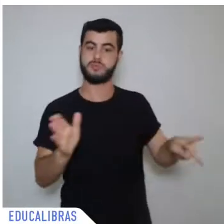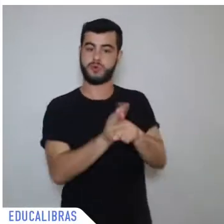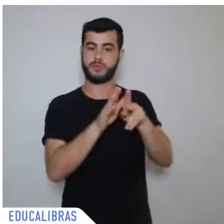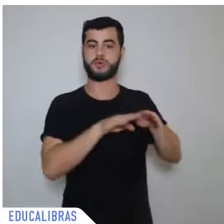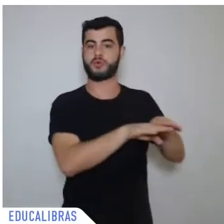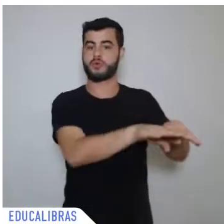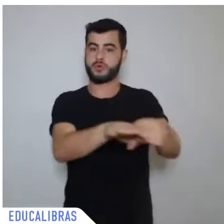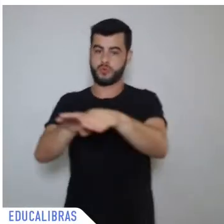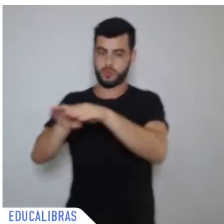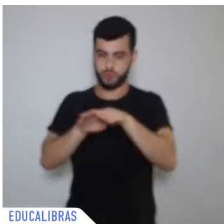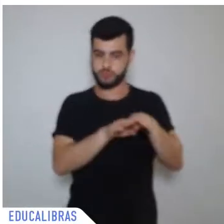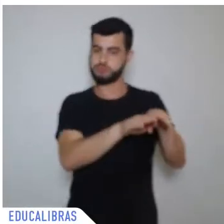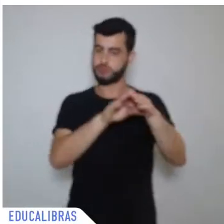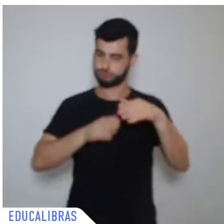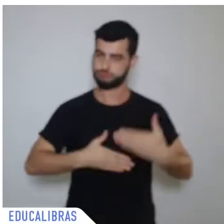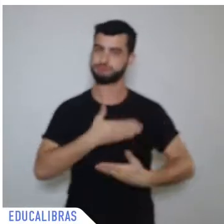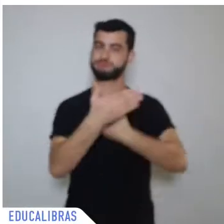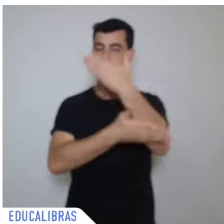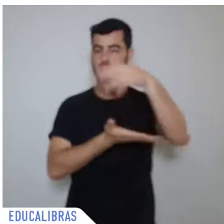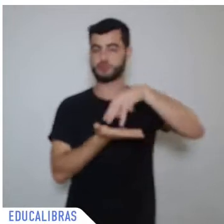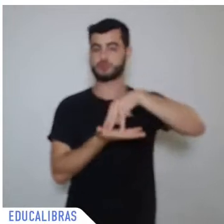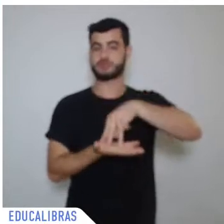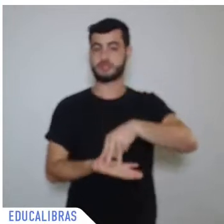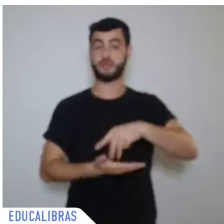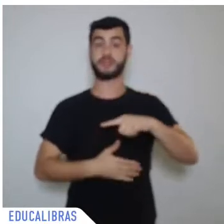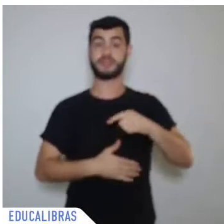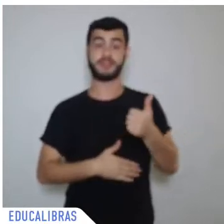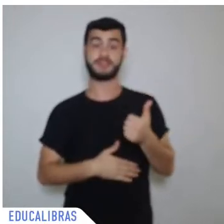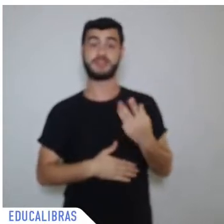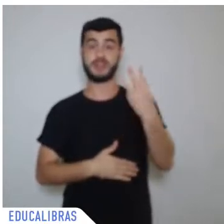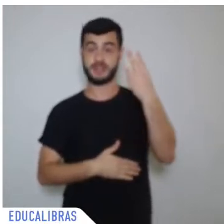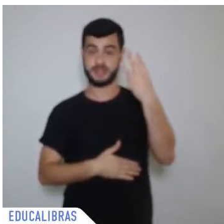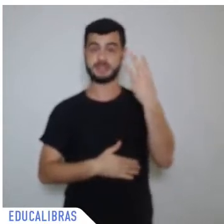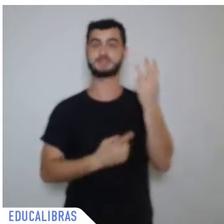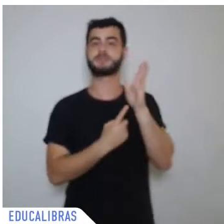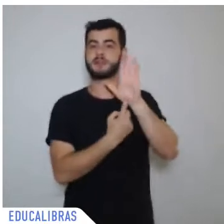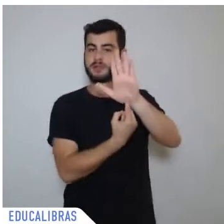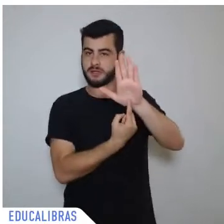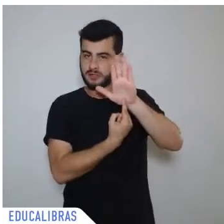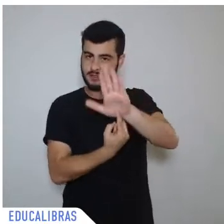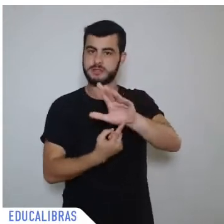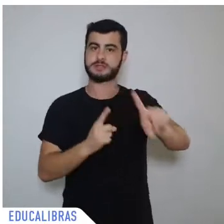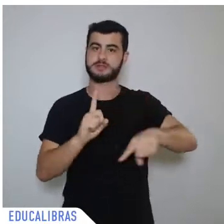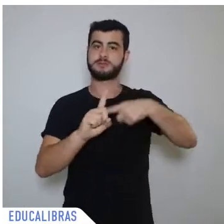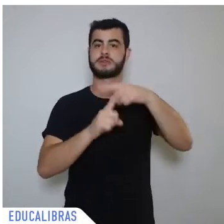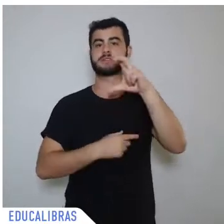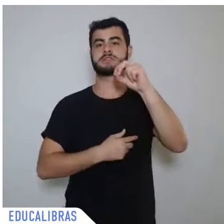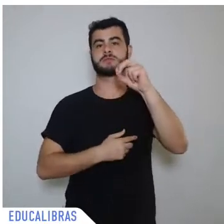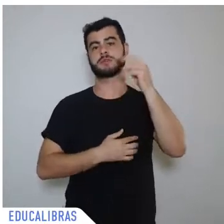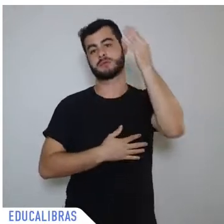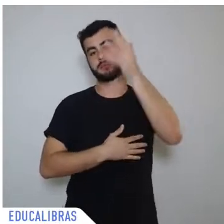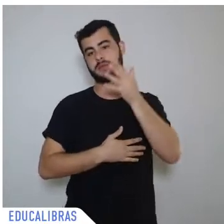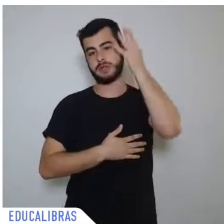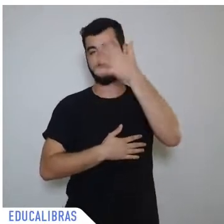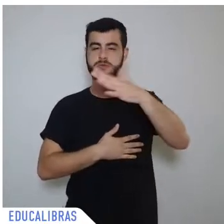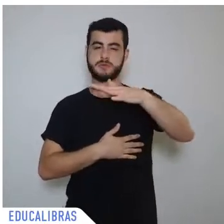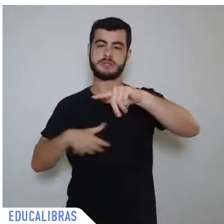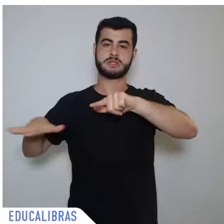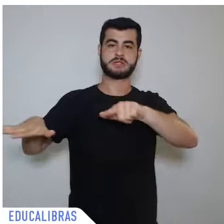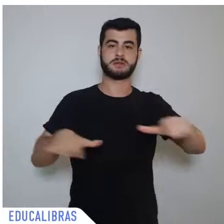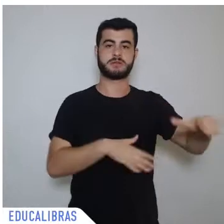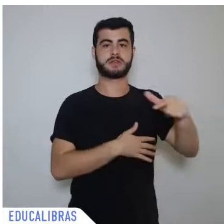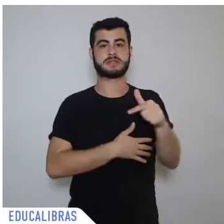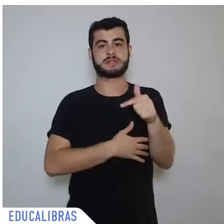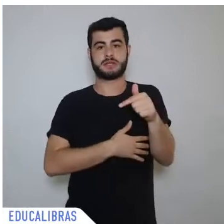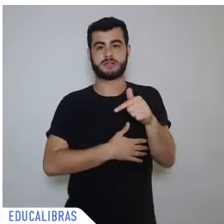the Sustainable Development Goals. There will be 13 panels and more than 50 speakers distributed over